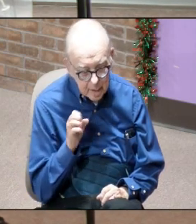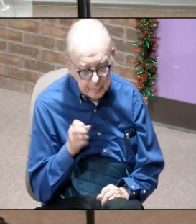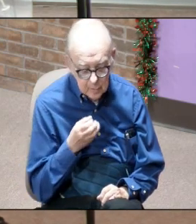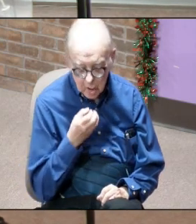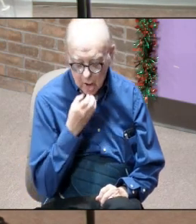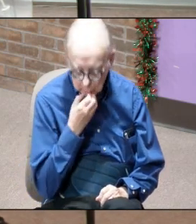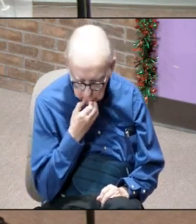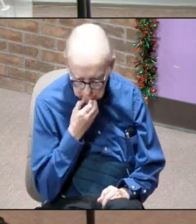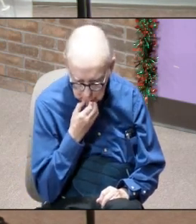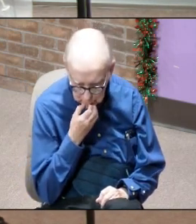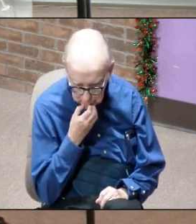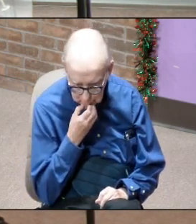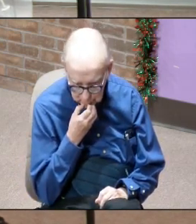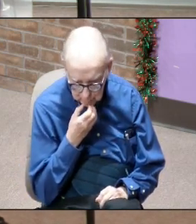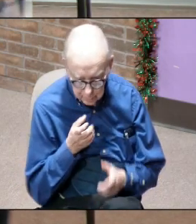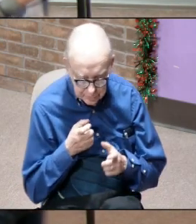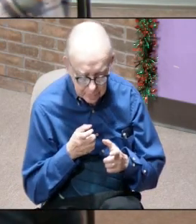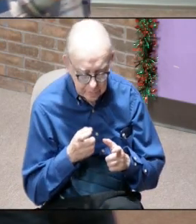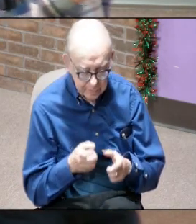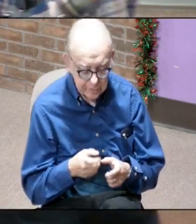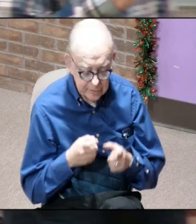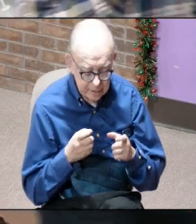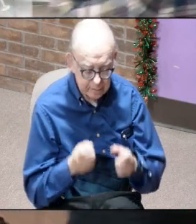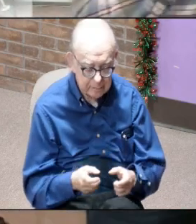And all of a sudden, sin,